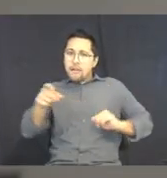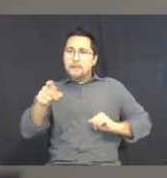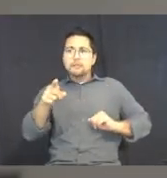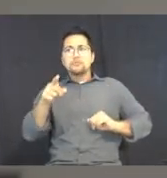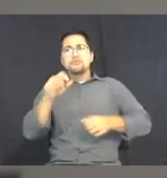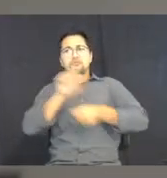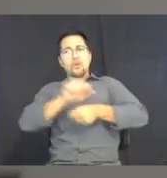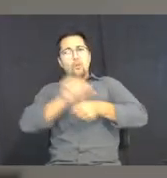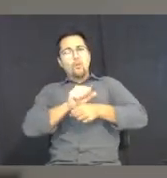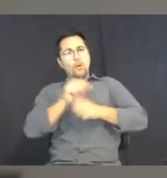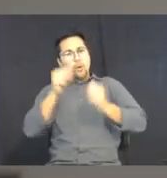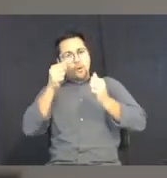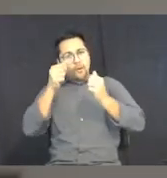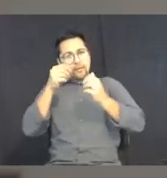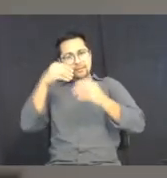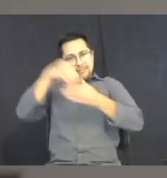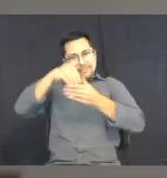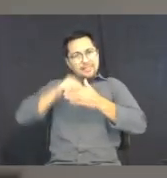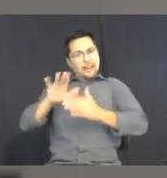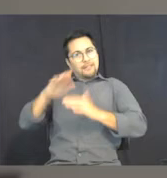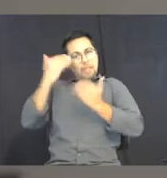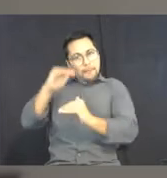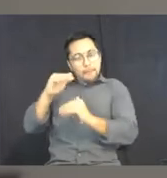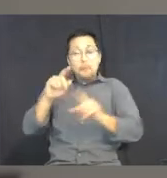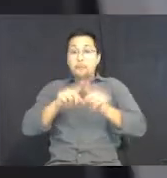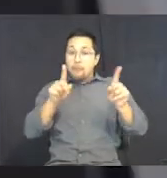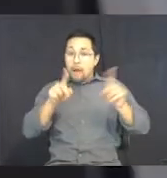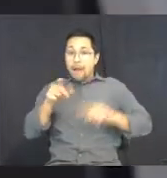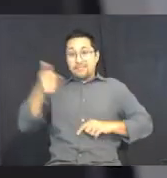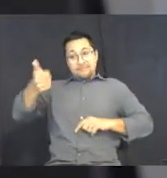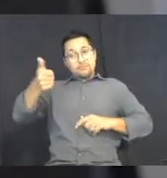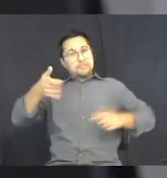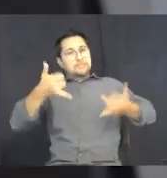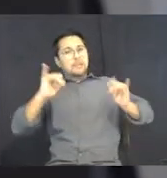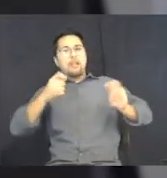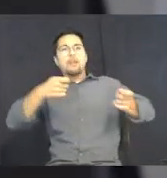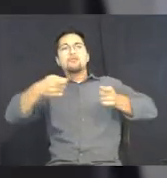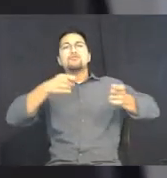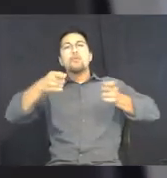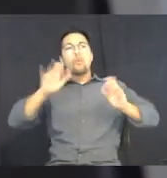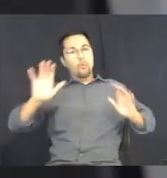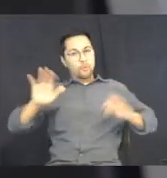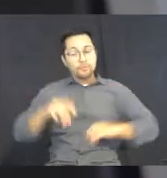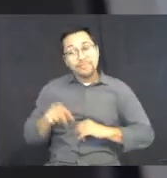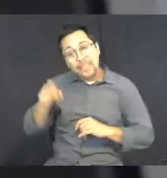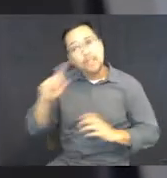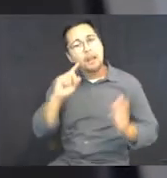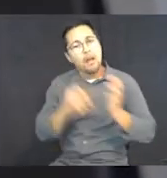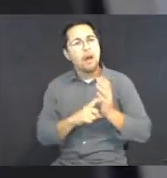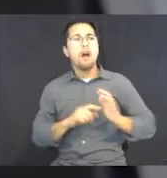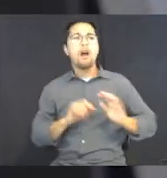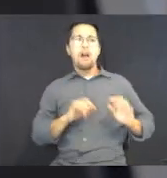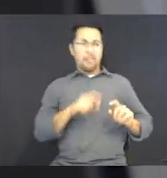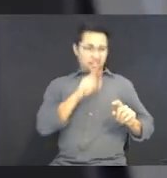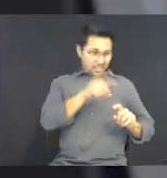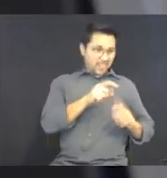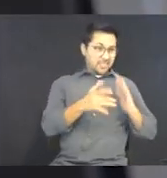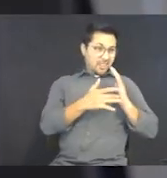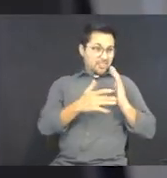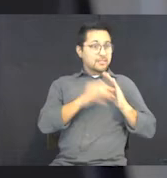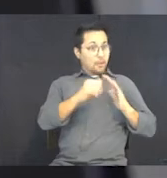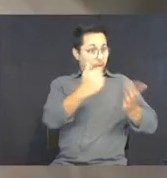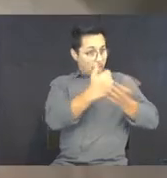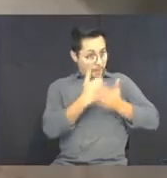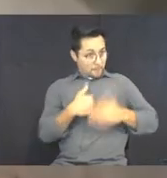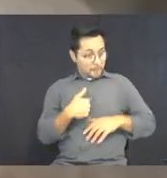he was in the residence, we had to prompt him to do everything all day long. Here, it's a pop-in. Steve, what do you want to do today?